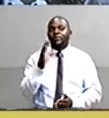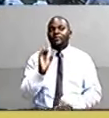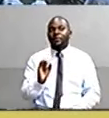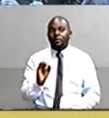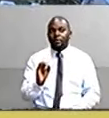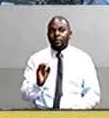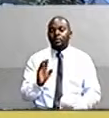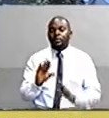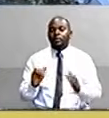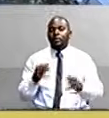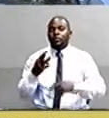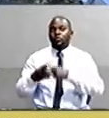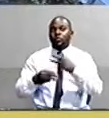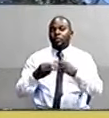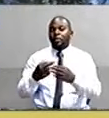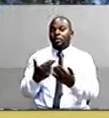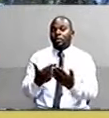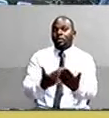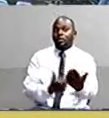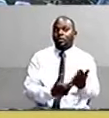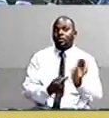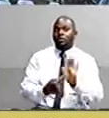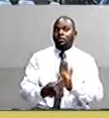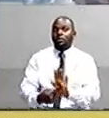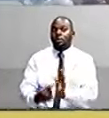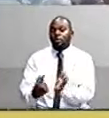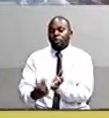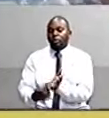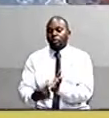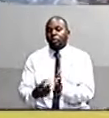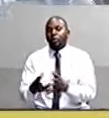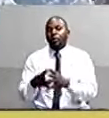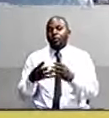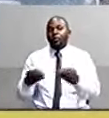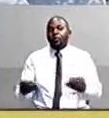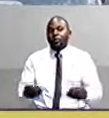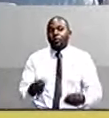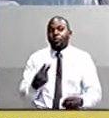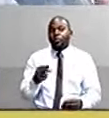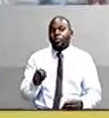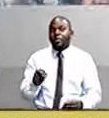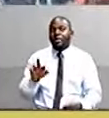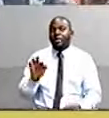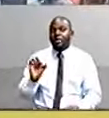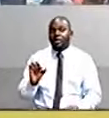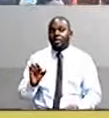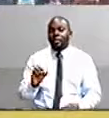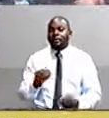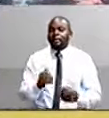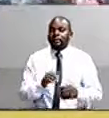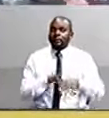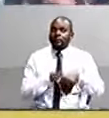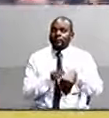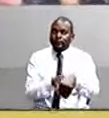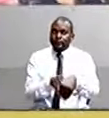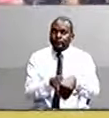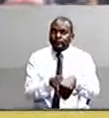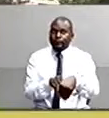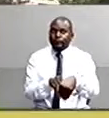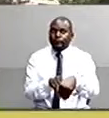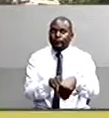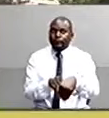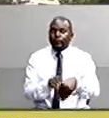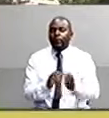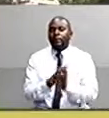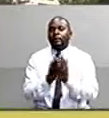2050. A World Bank report shows that Uganda loses 2.8 trillion shillings at peak hour in Kampala traffic jam. I'm